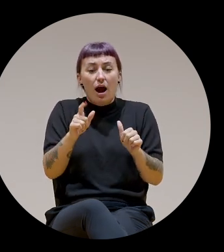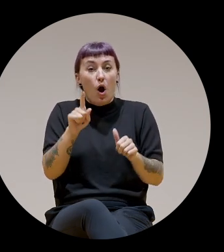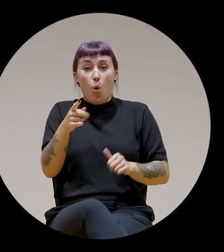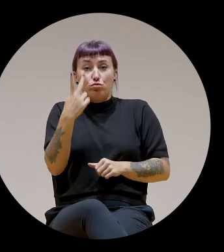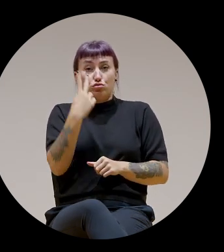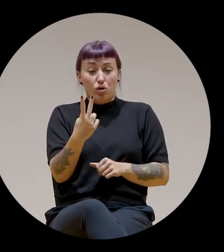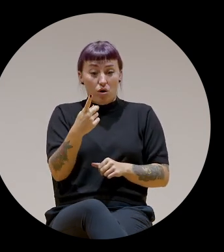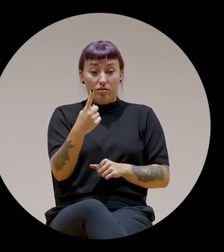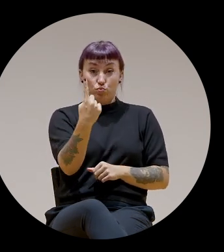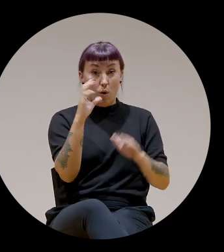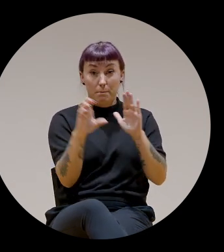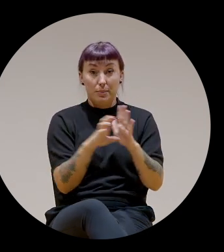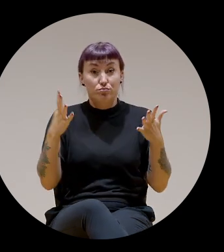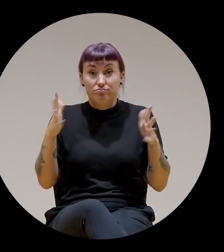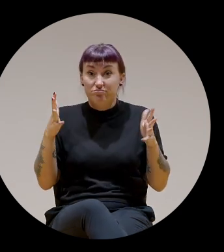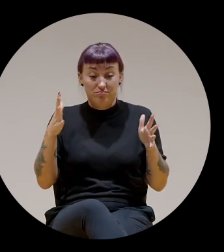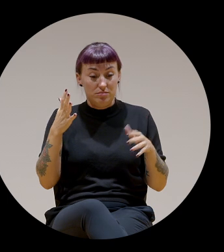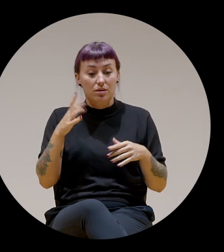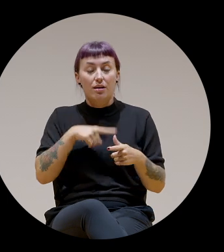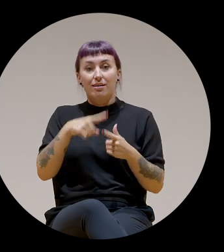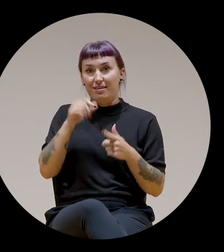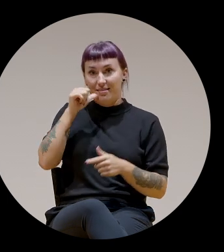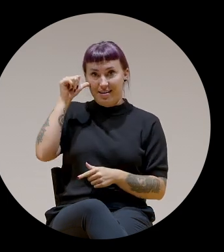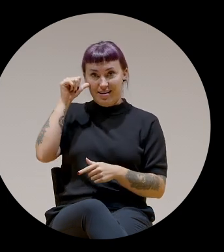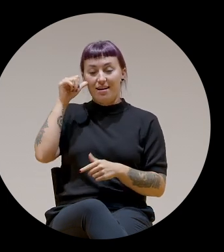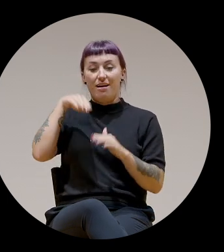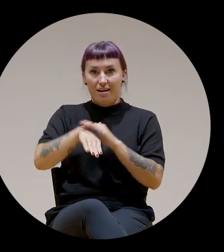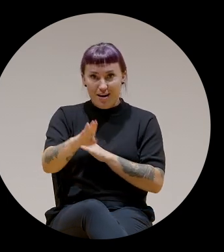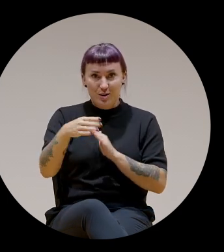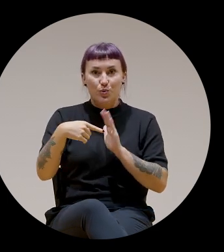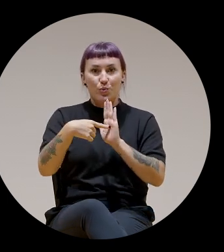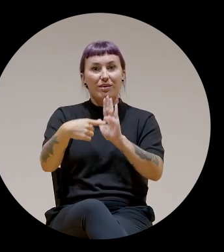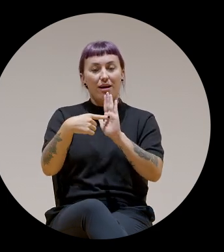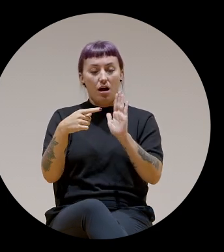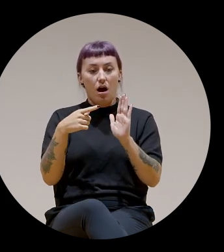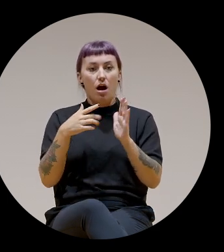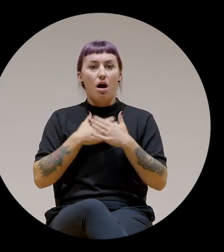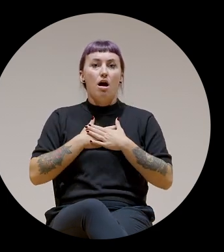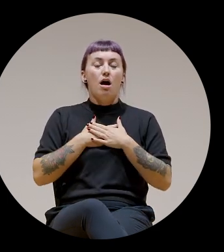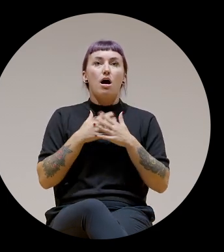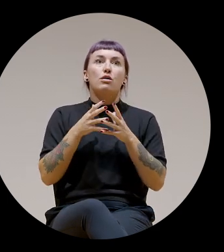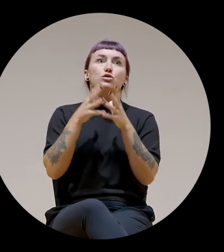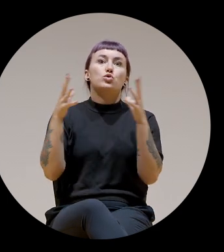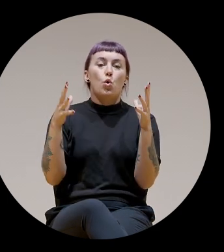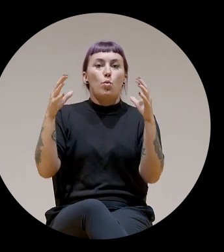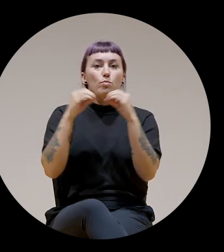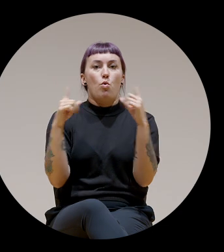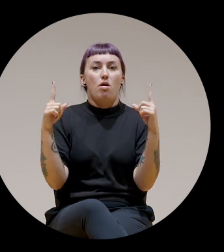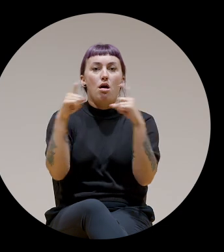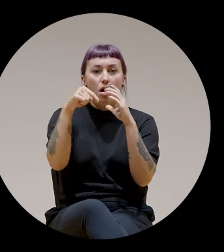only seen this one photograph of it. And then yesterday I see it in the gallery and I think, oh my goodness, it's so much